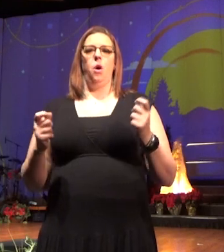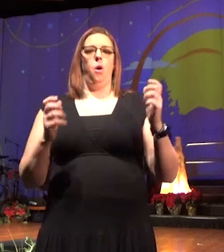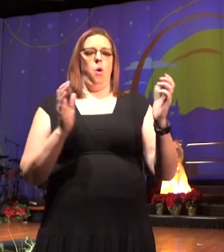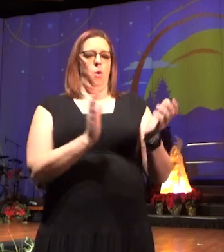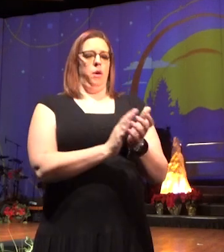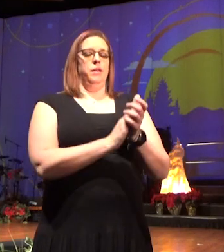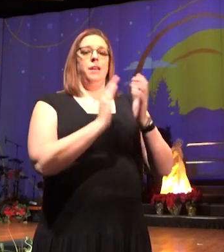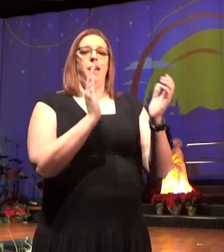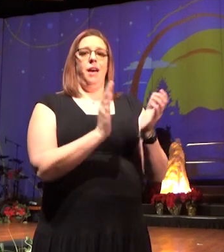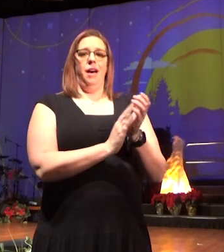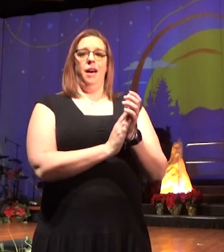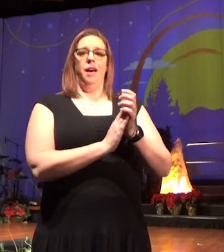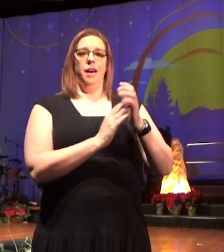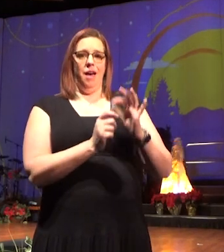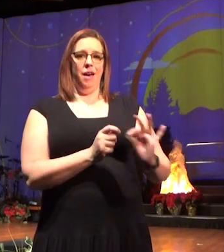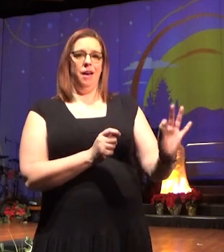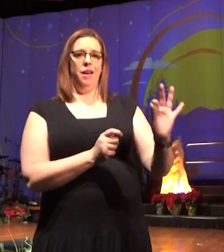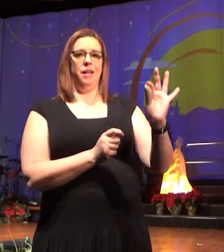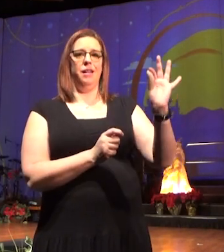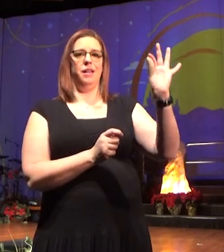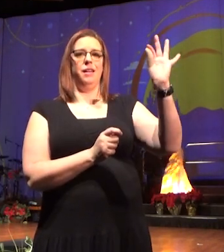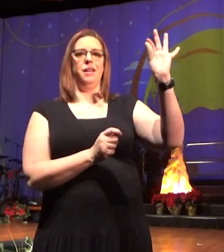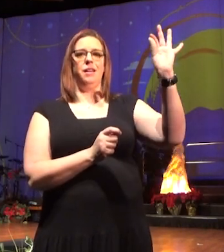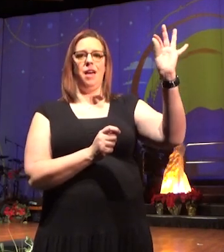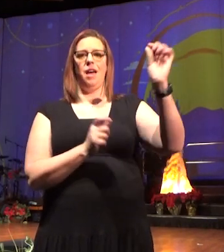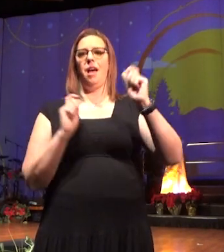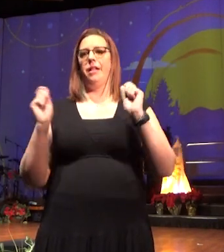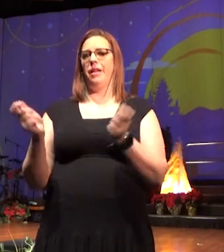yeah. Oh yeah, hey